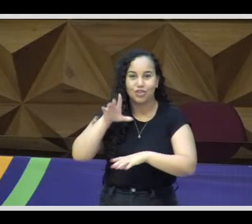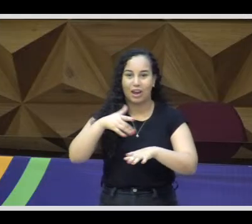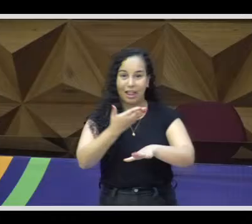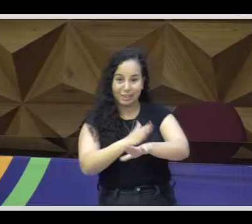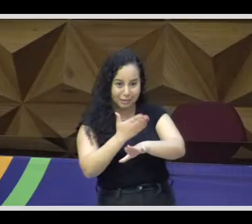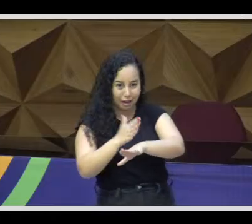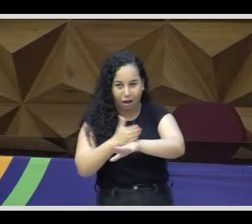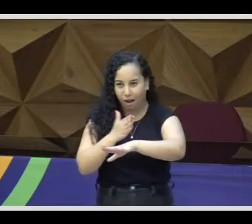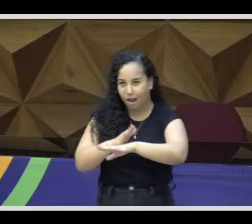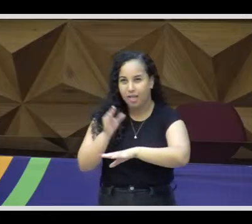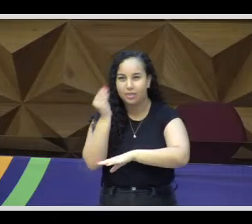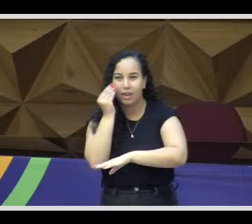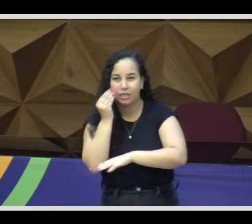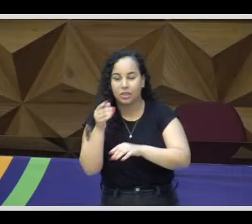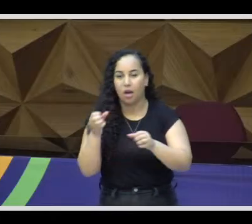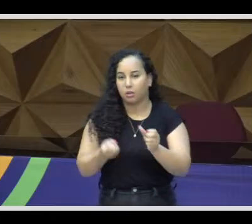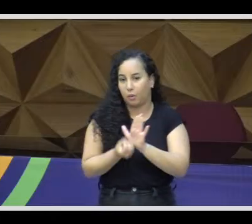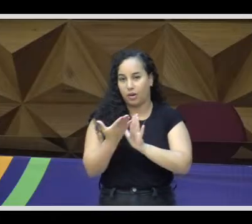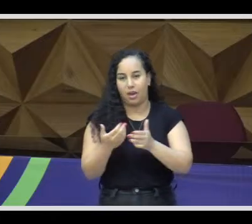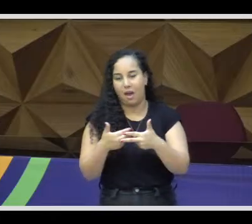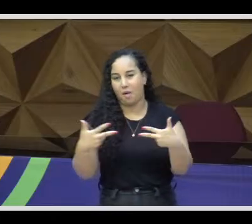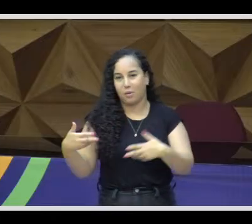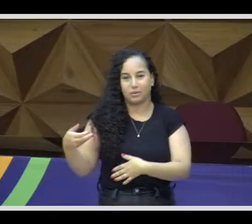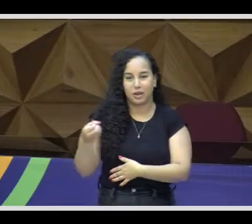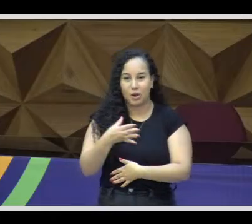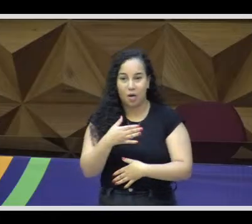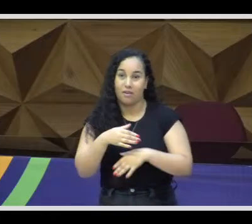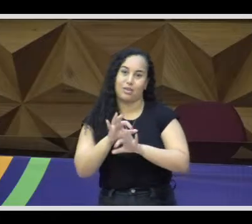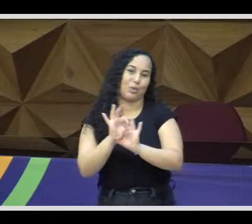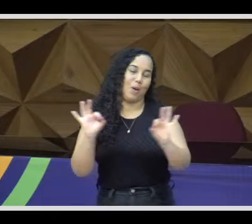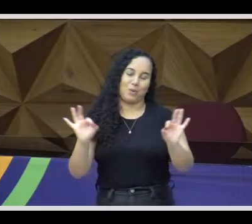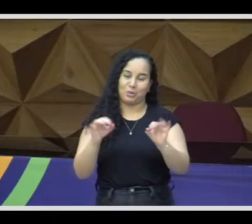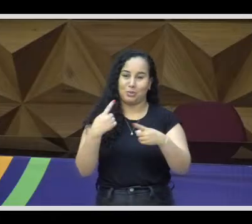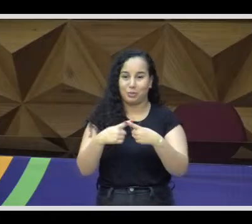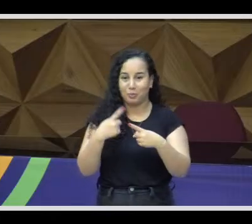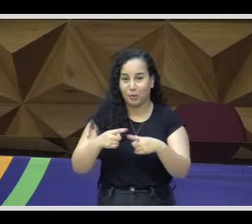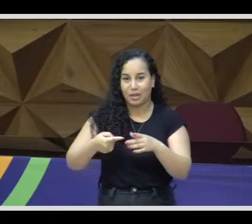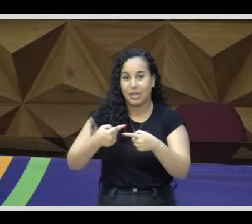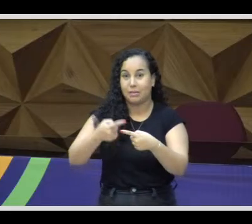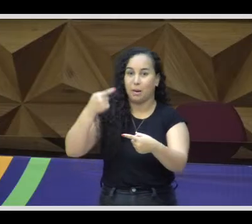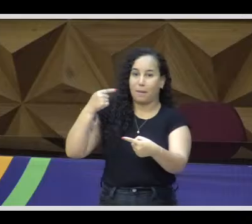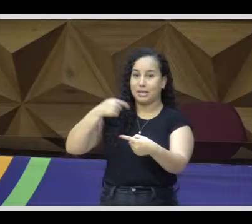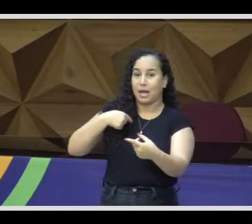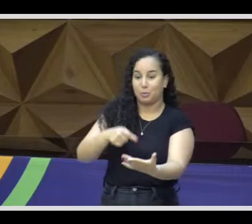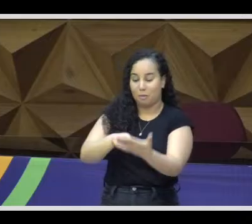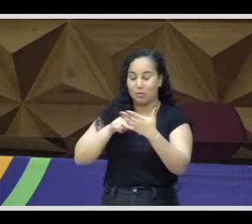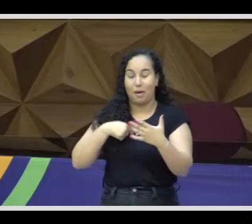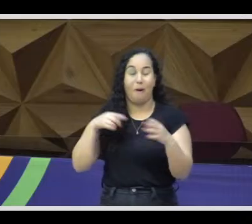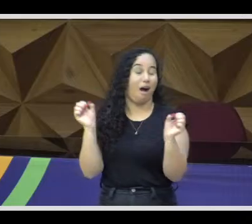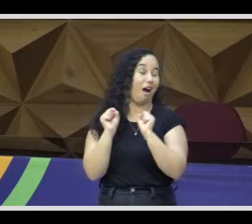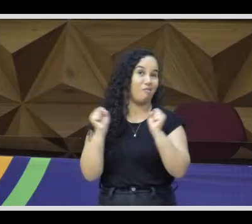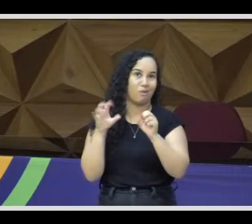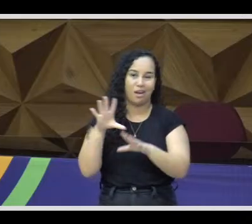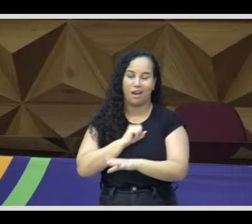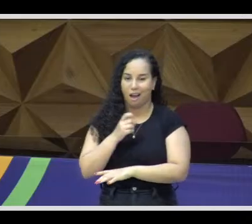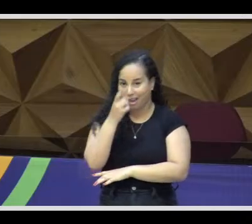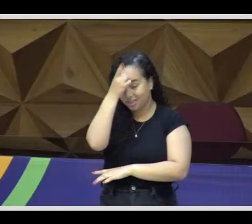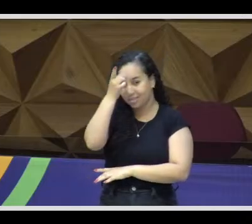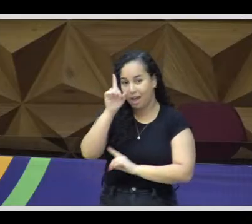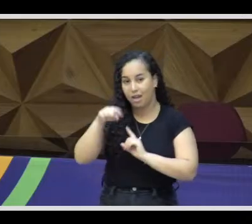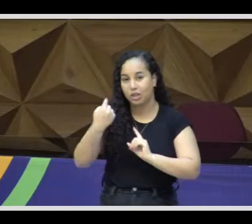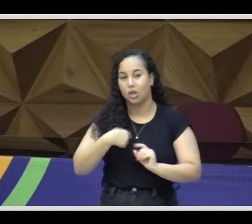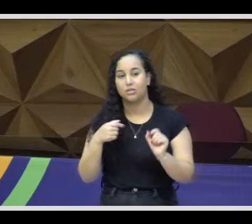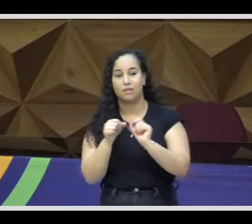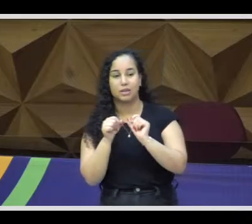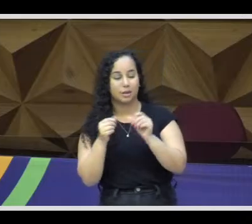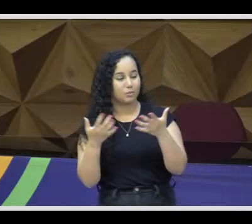trying to run something new. And it's great because last week they showed that to me. I love that idea. What they're doing right now